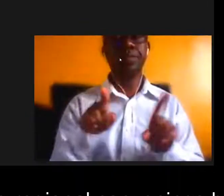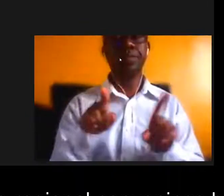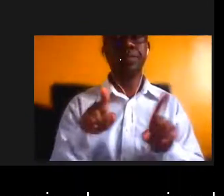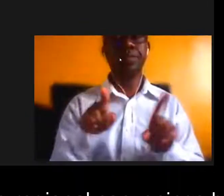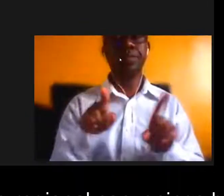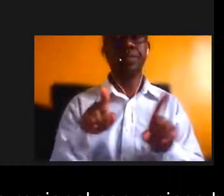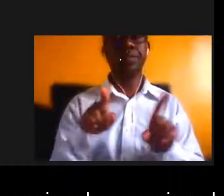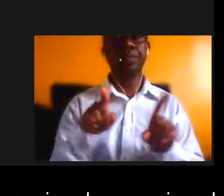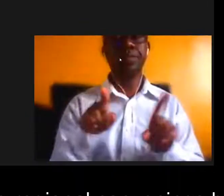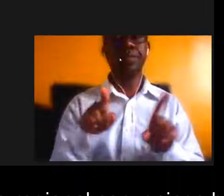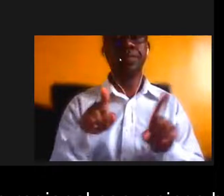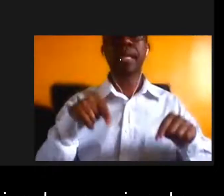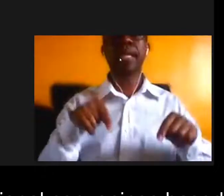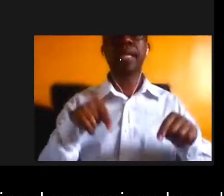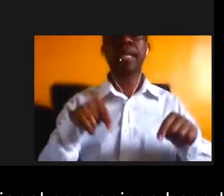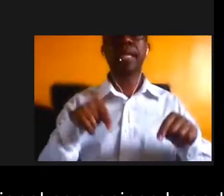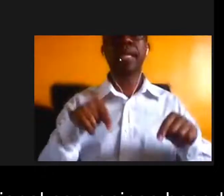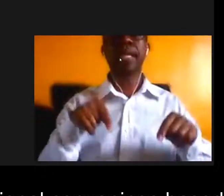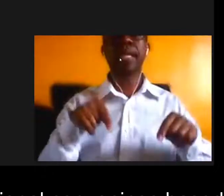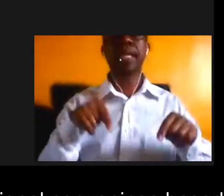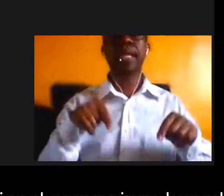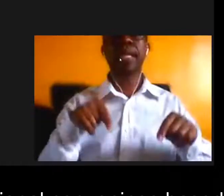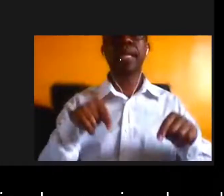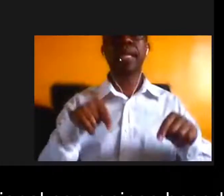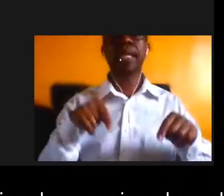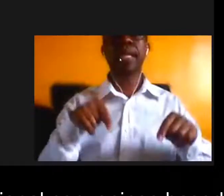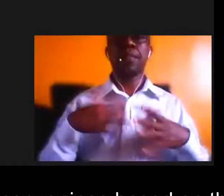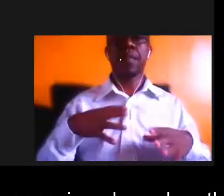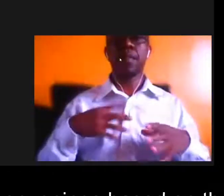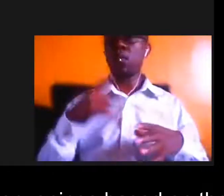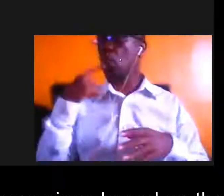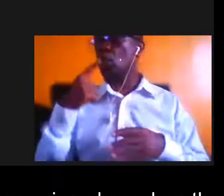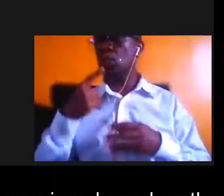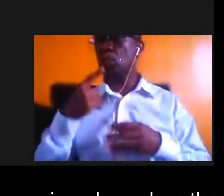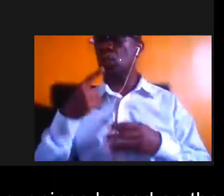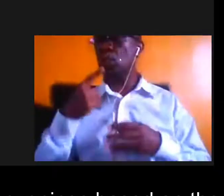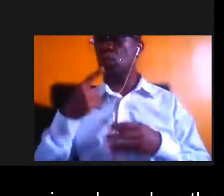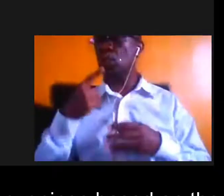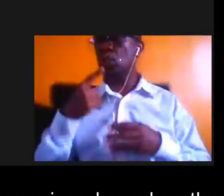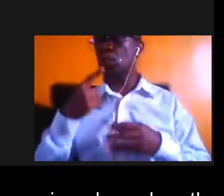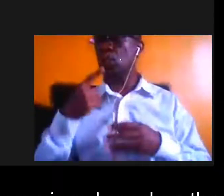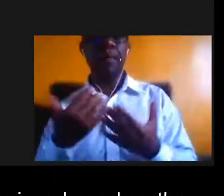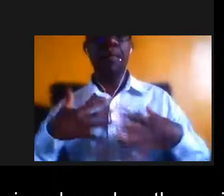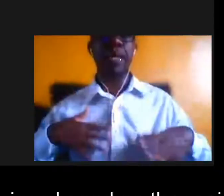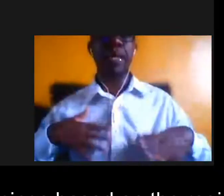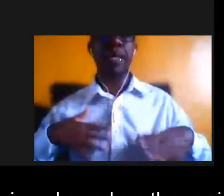the external trafficking cases have tremendously